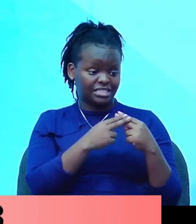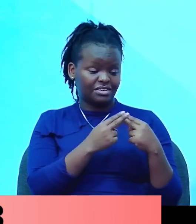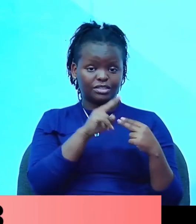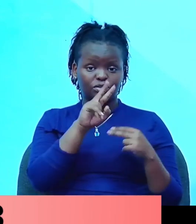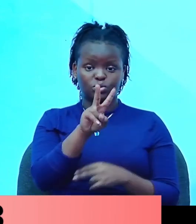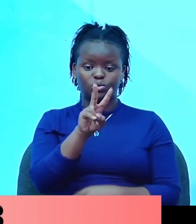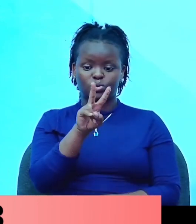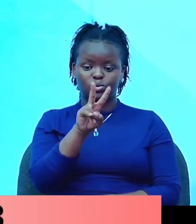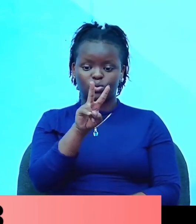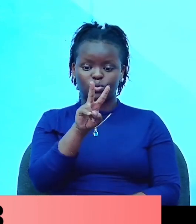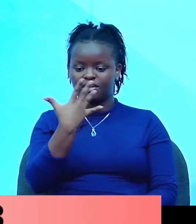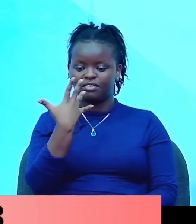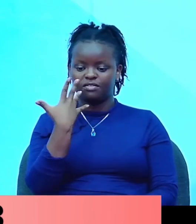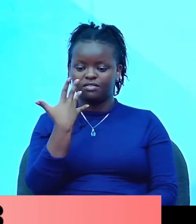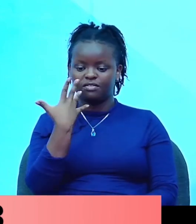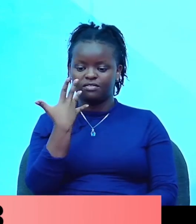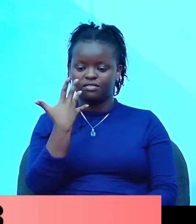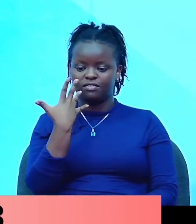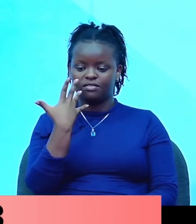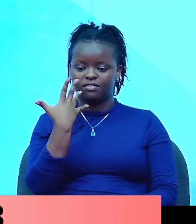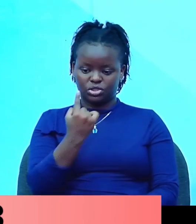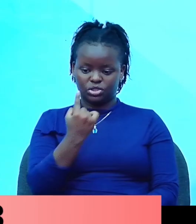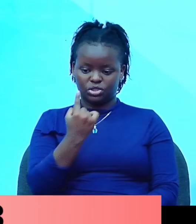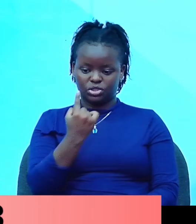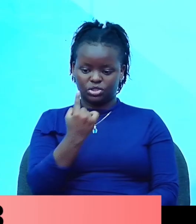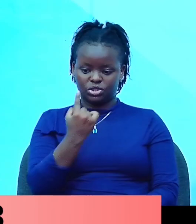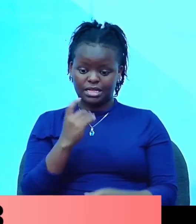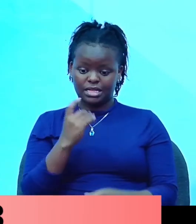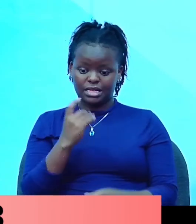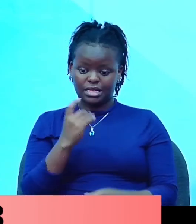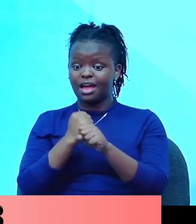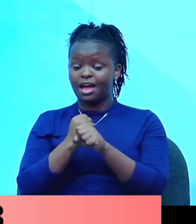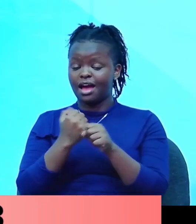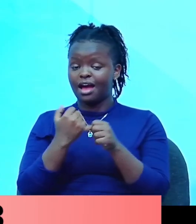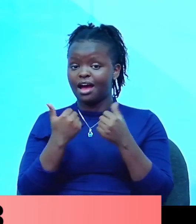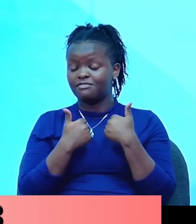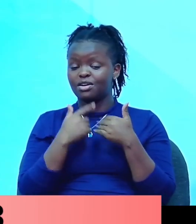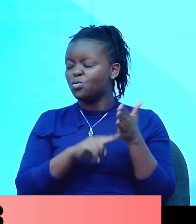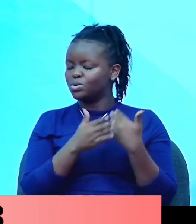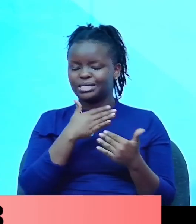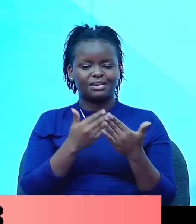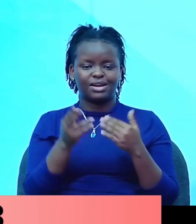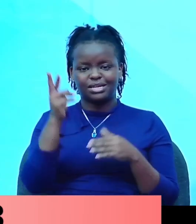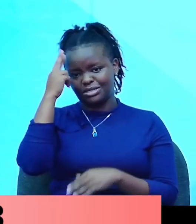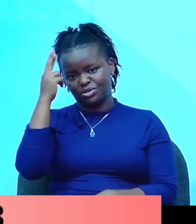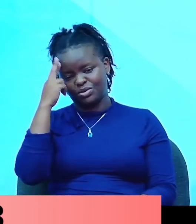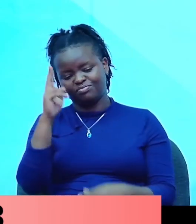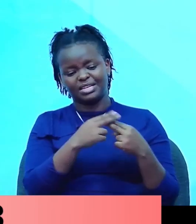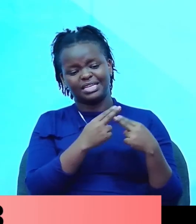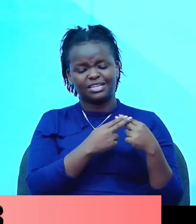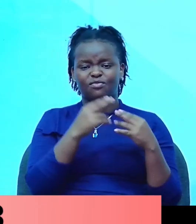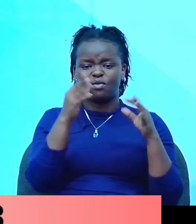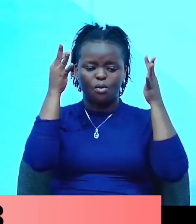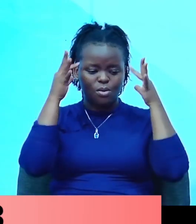2,500 every month at the end of the year. Good for money. Whatever it is. Yeah. Save for a wedding, save for whatever it